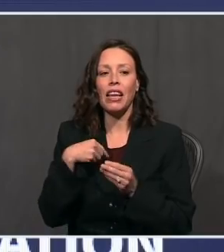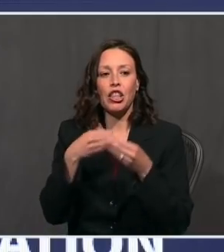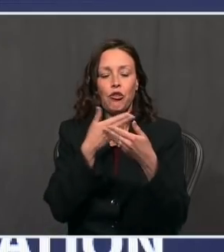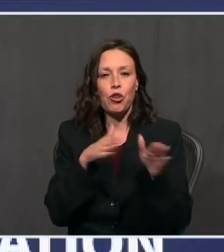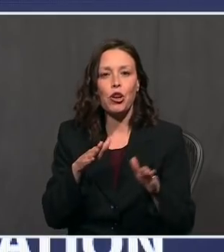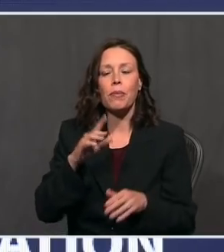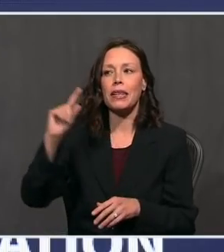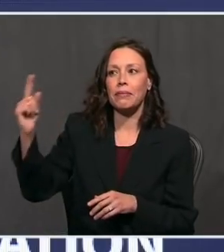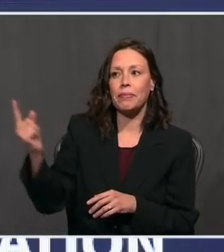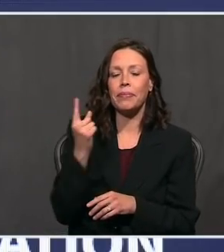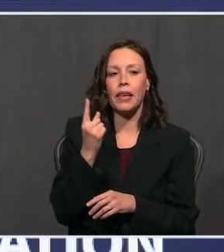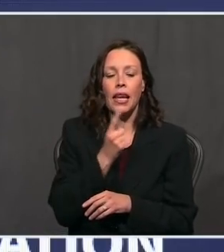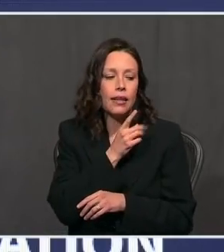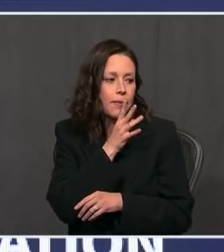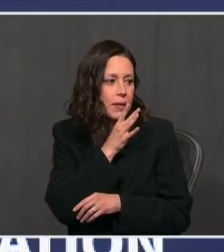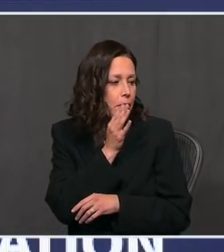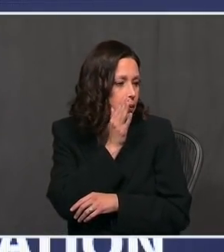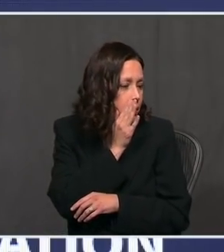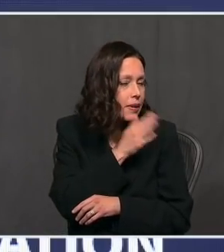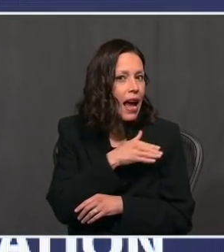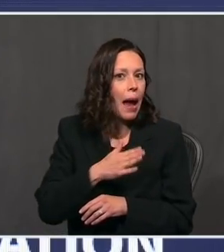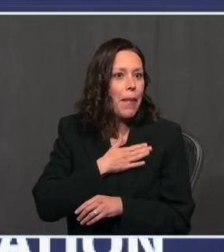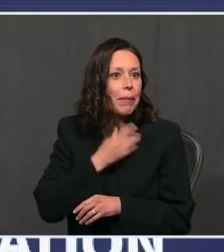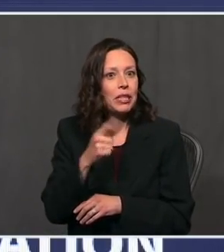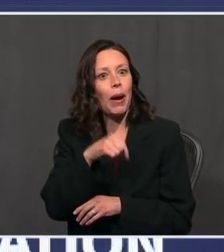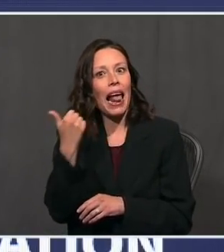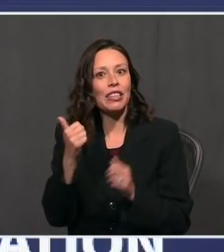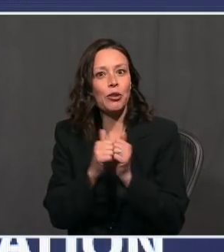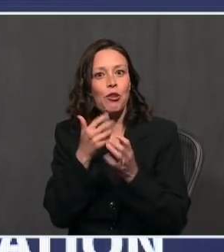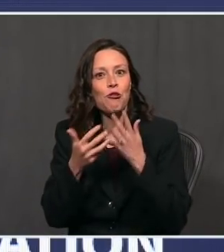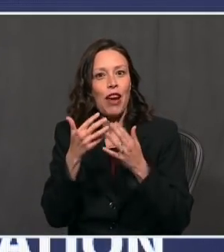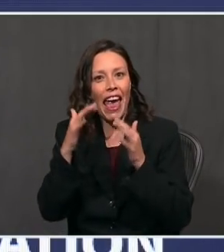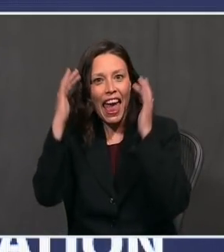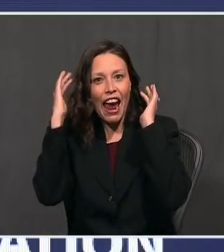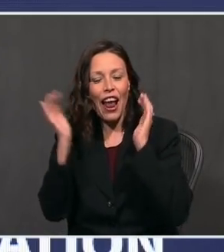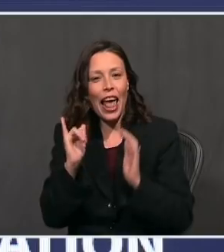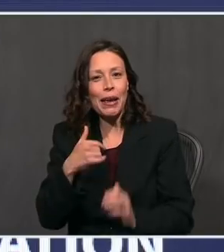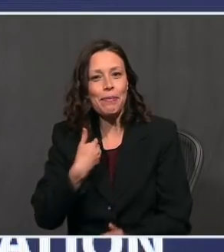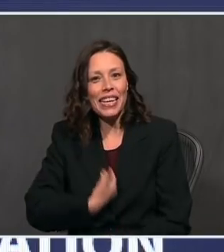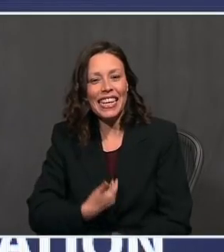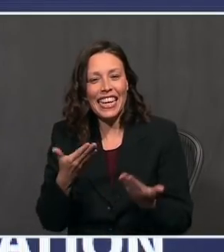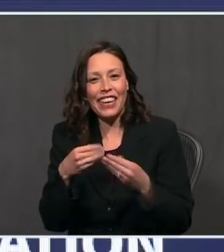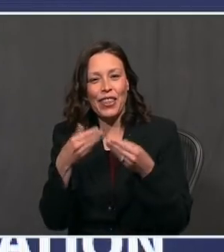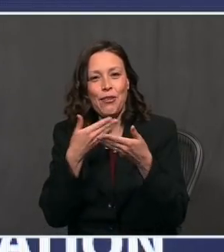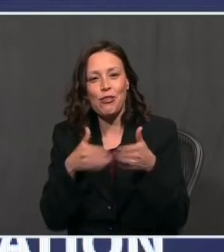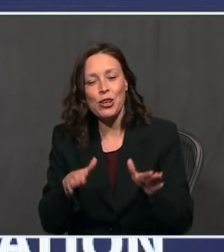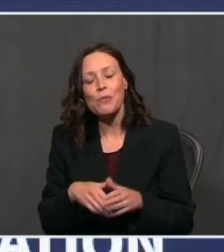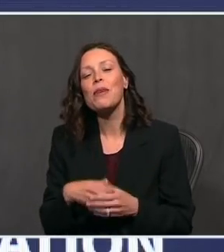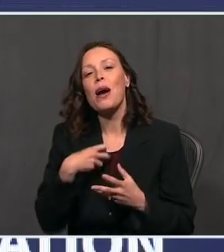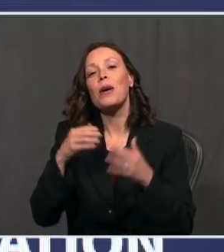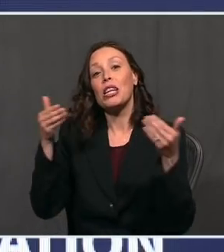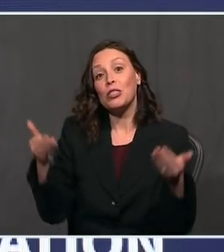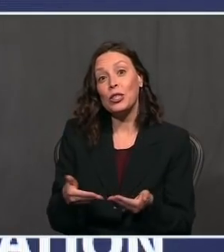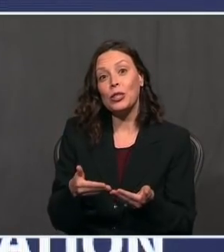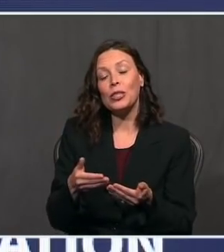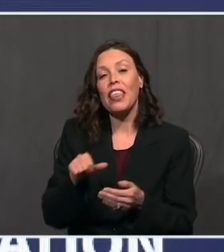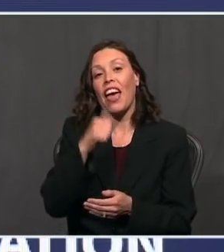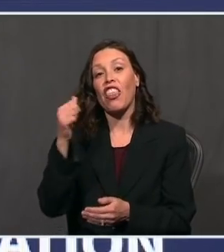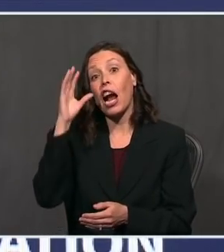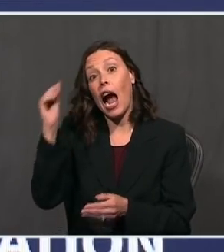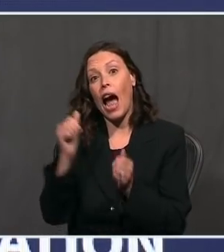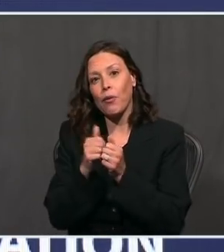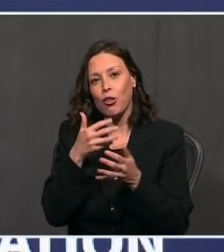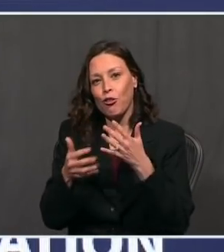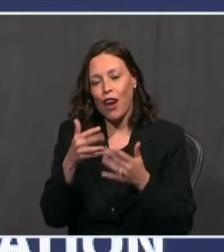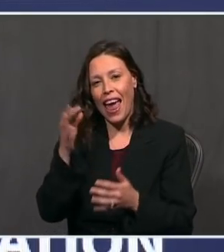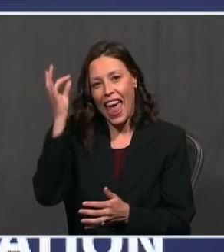and he walked up to me, and he whispered in my ear, he goes, "I'm glad there's someone else with gray hair in the room." So I'd like to introduce the other guy with gray